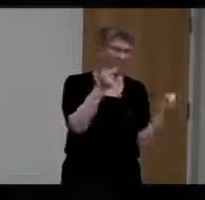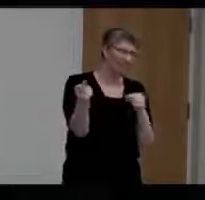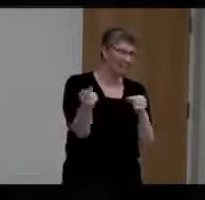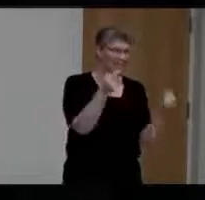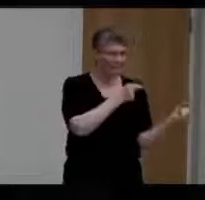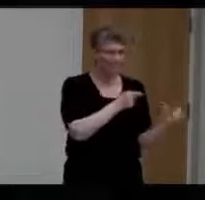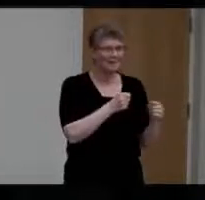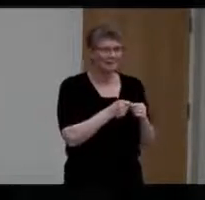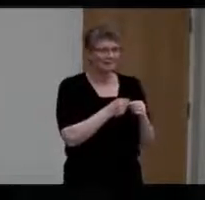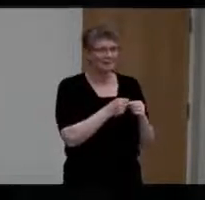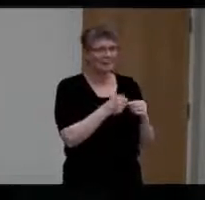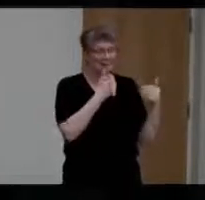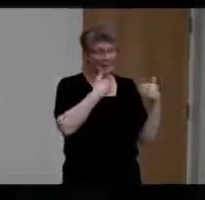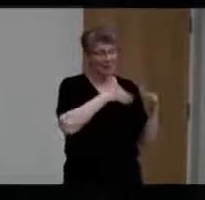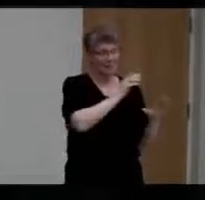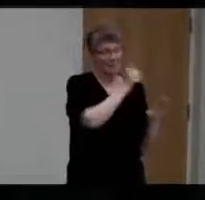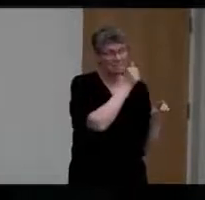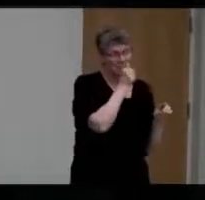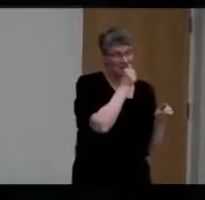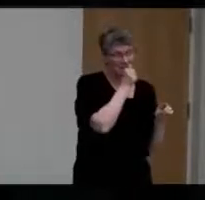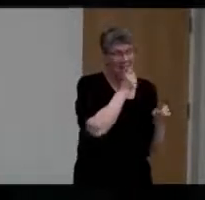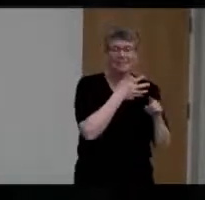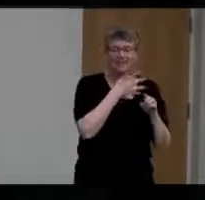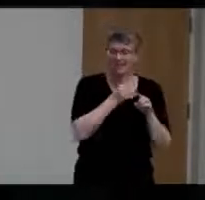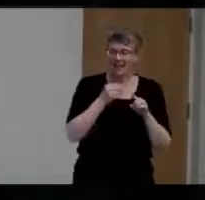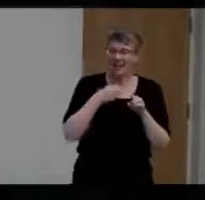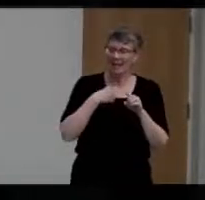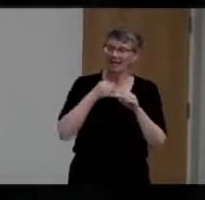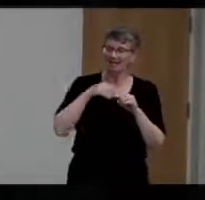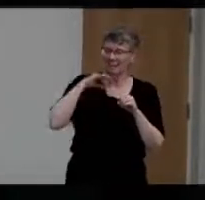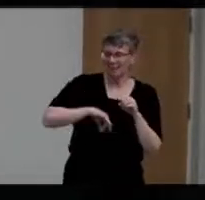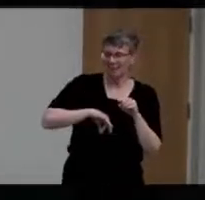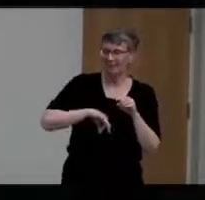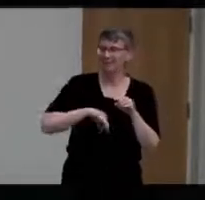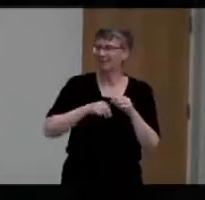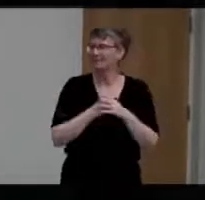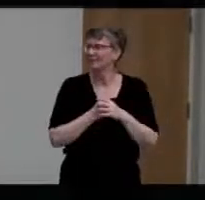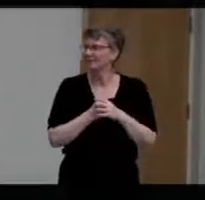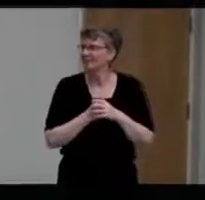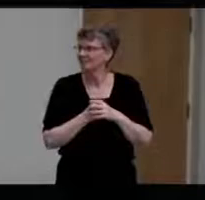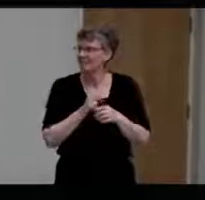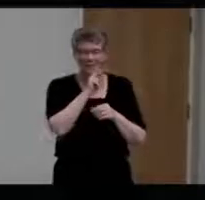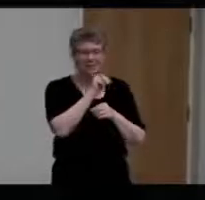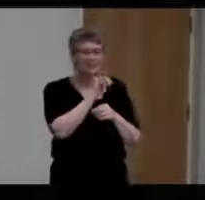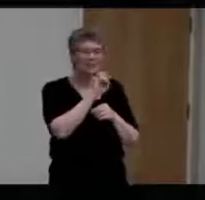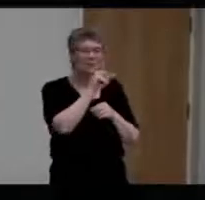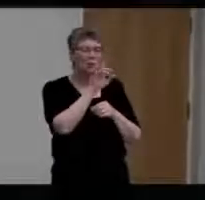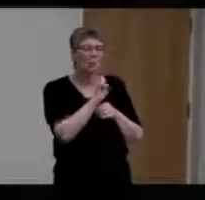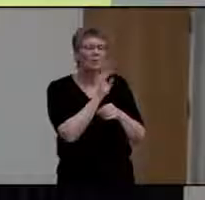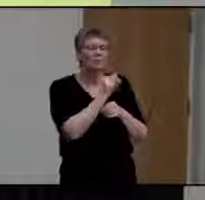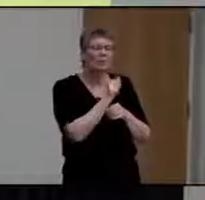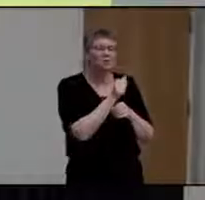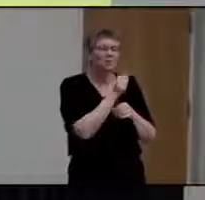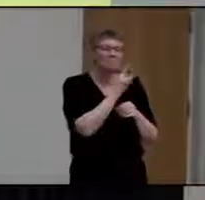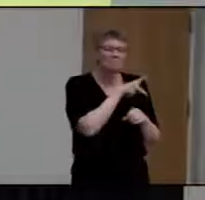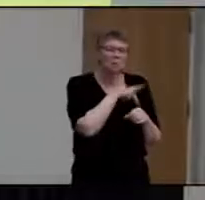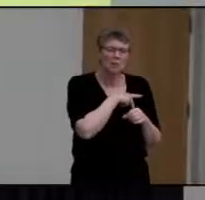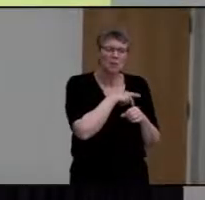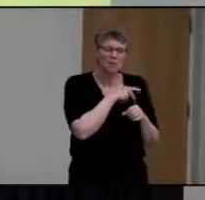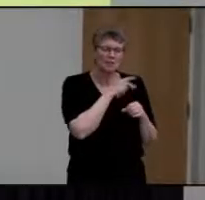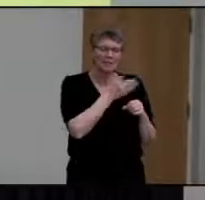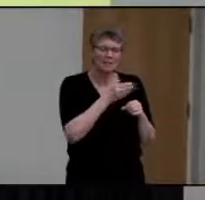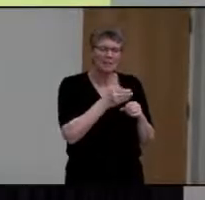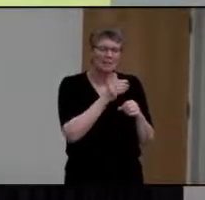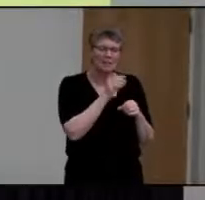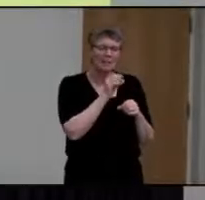ask you and Nicole about what your personal settings look like and what would surprise us or not surprise us about how locked down or not locked down you are. So I had a funny